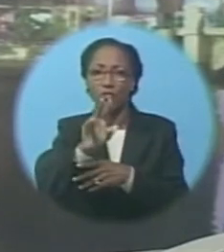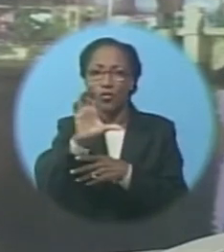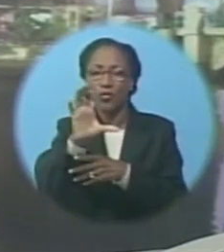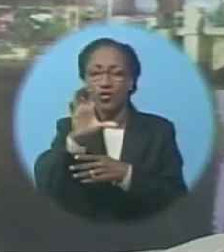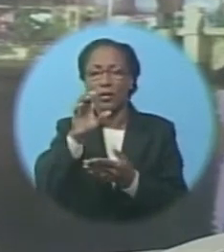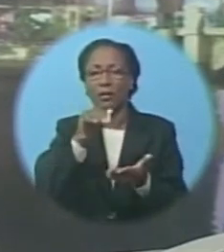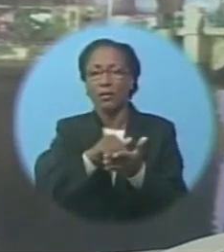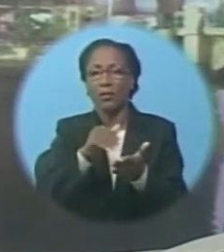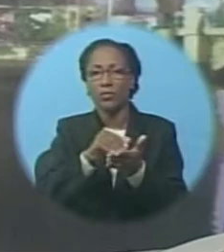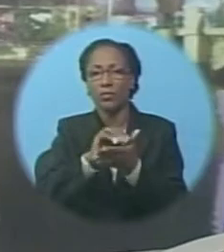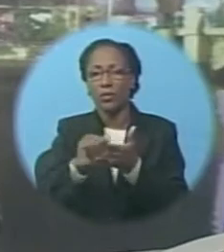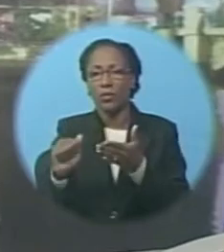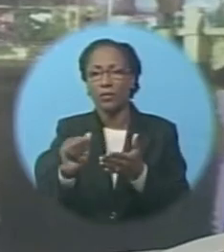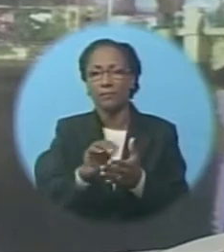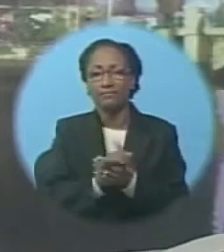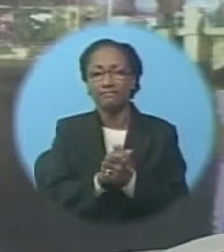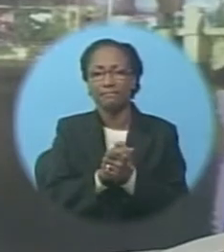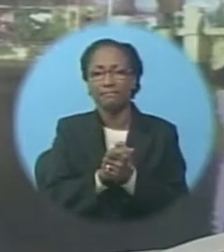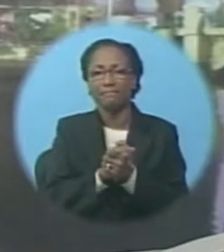$230,000.